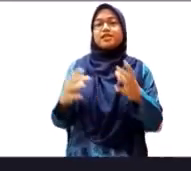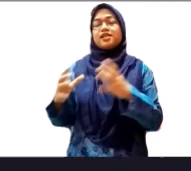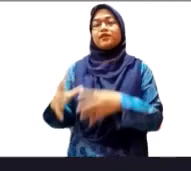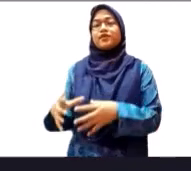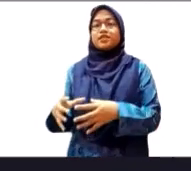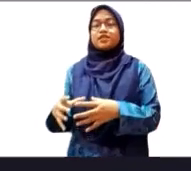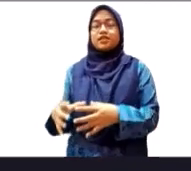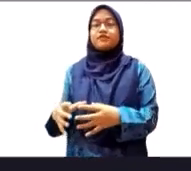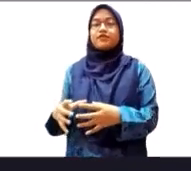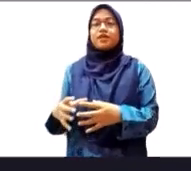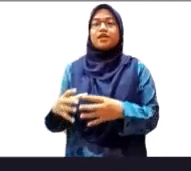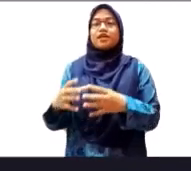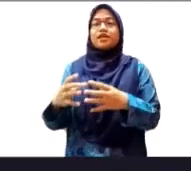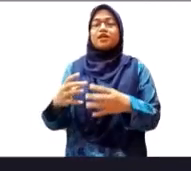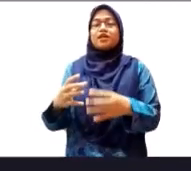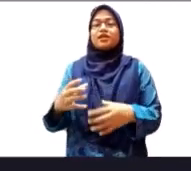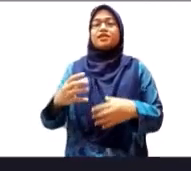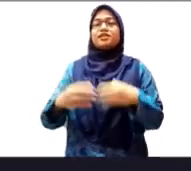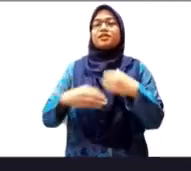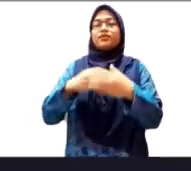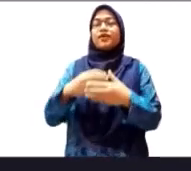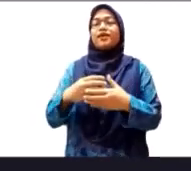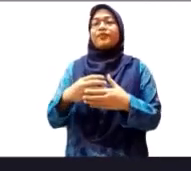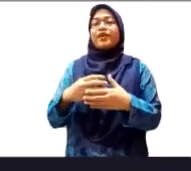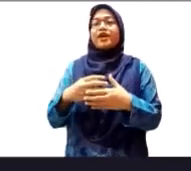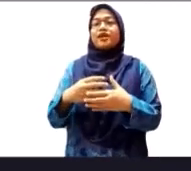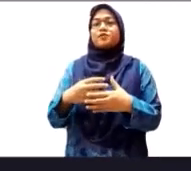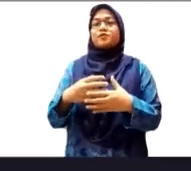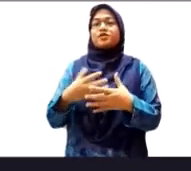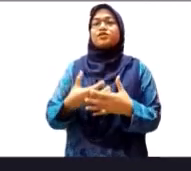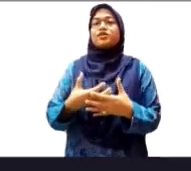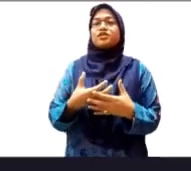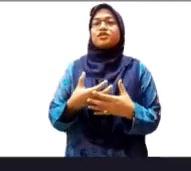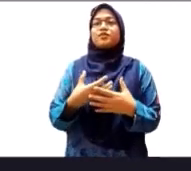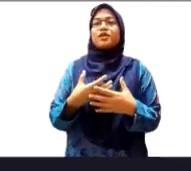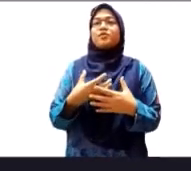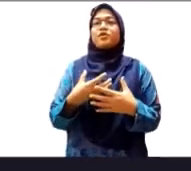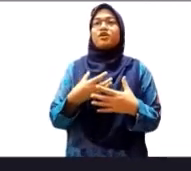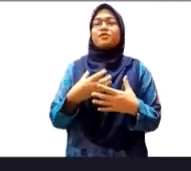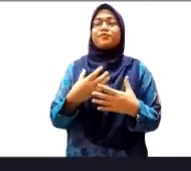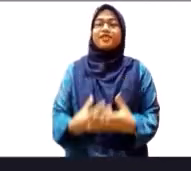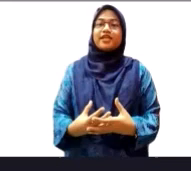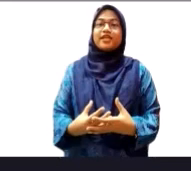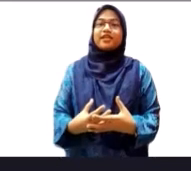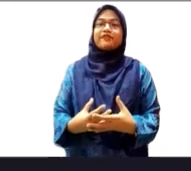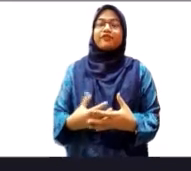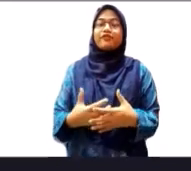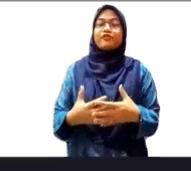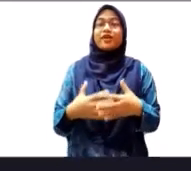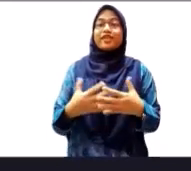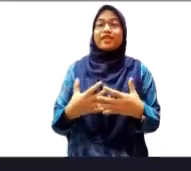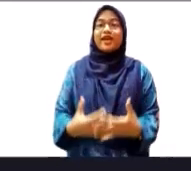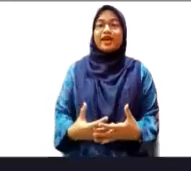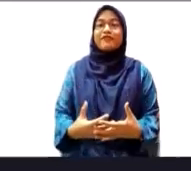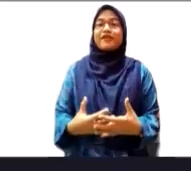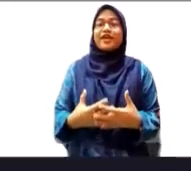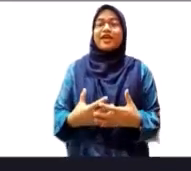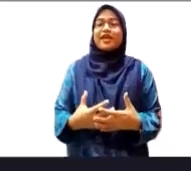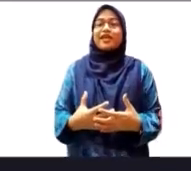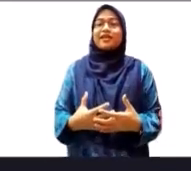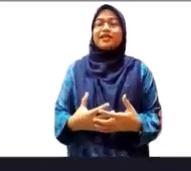and the sign language itself. This, in a way, helps students to be more appreciative of what they